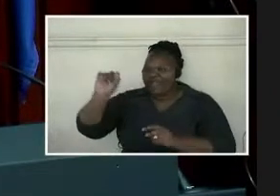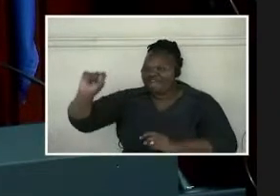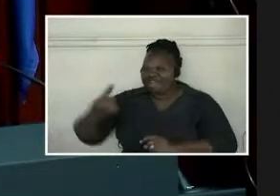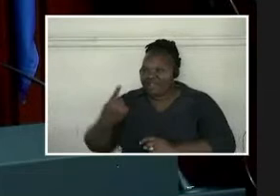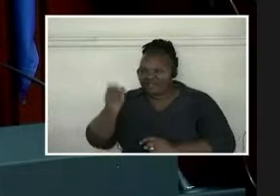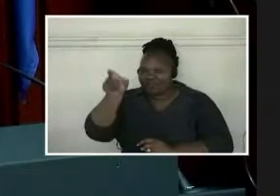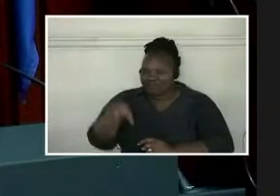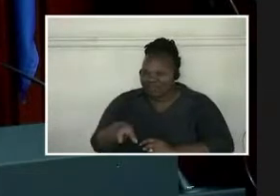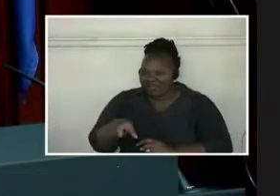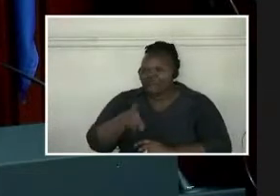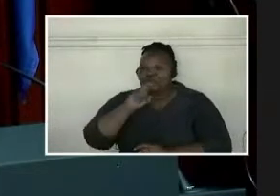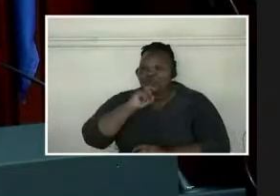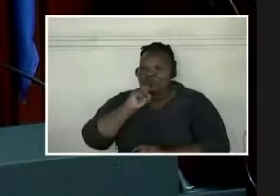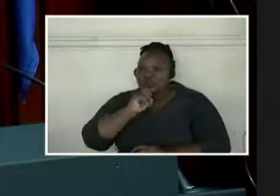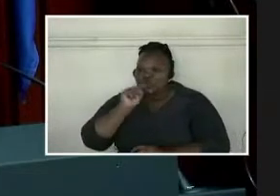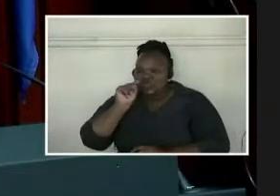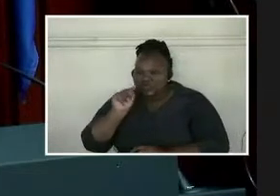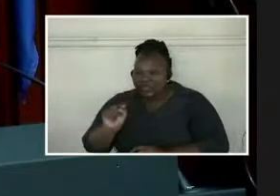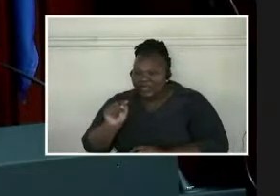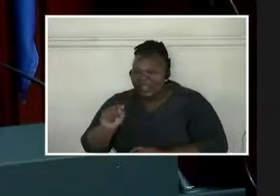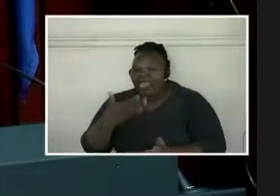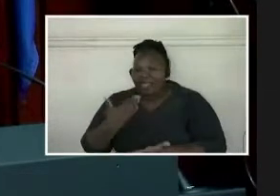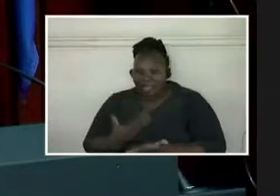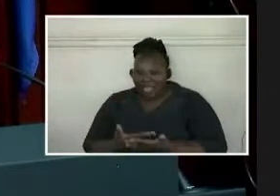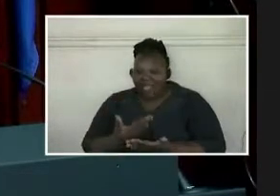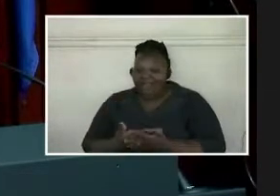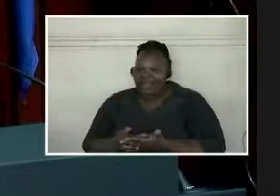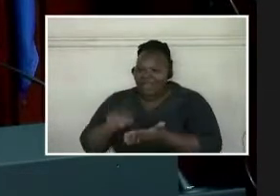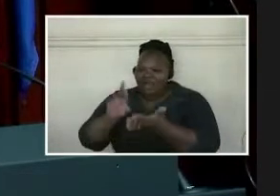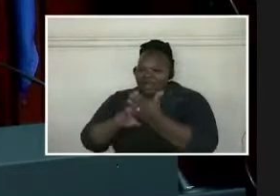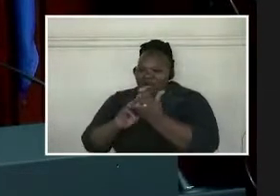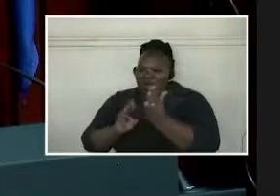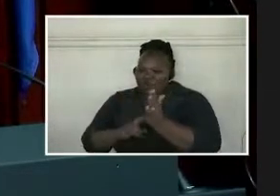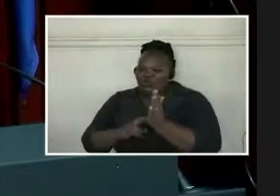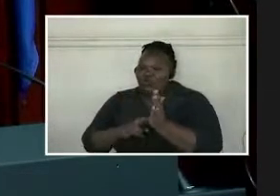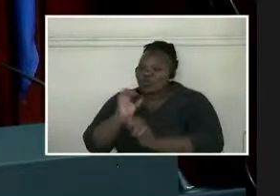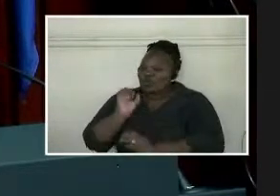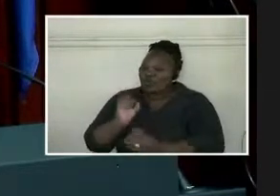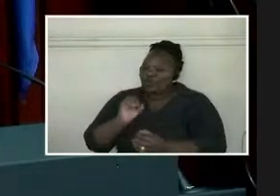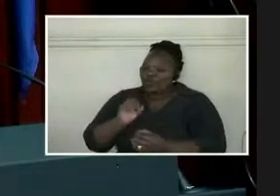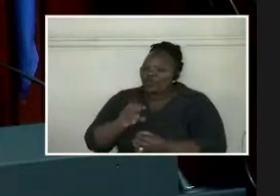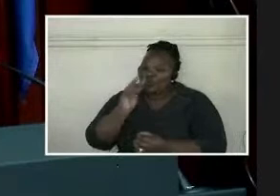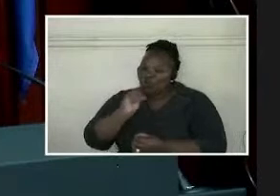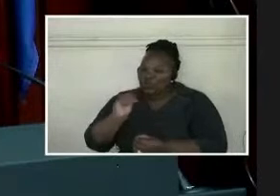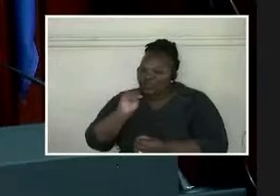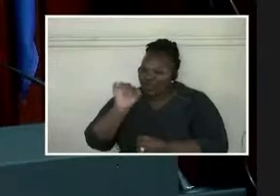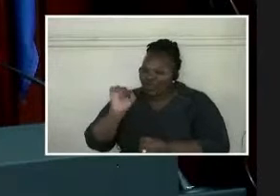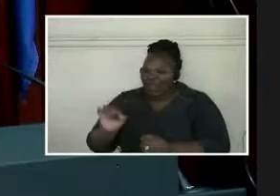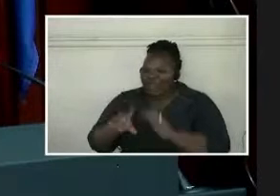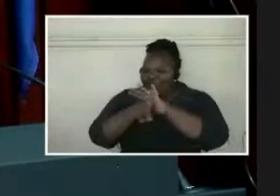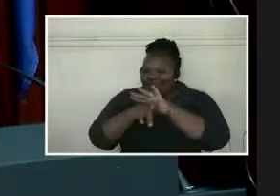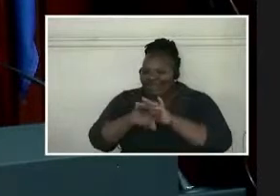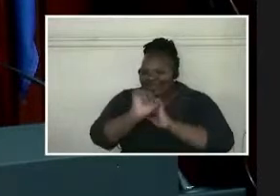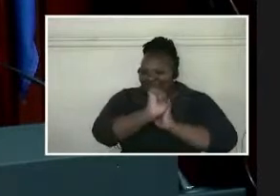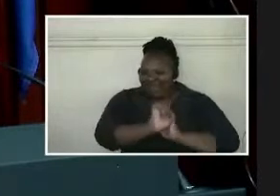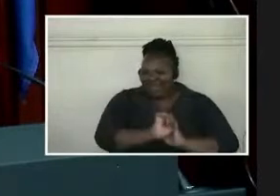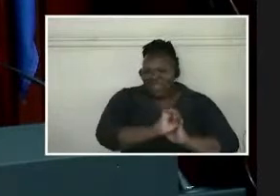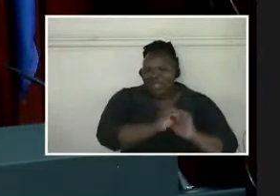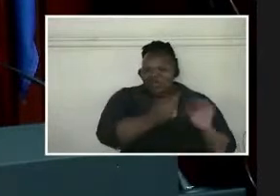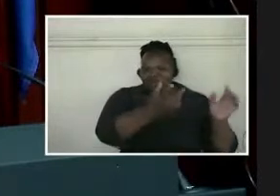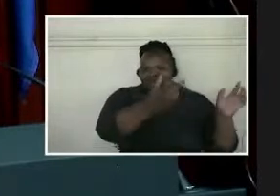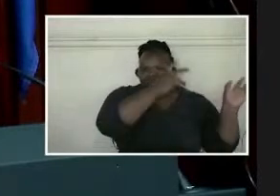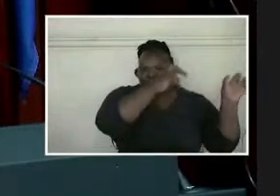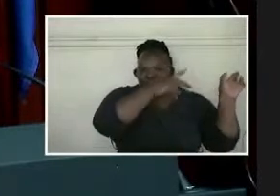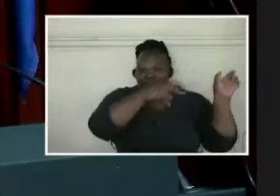use this facility and was able to record his music in his district instead of having to